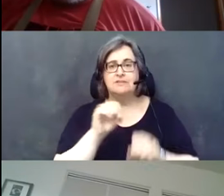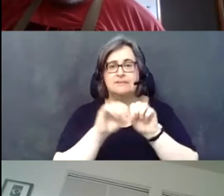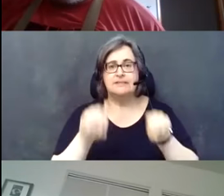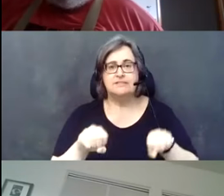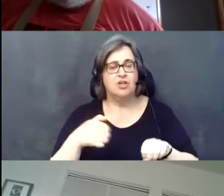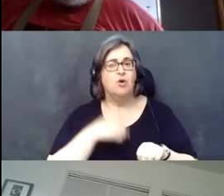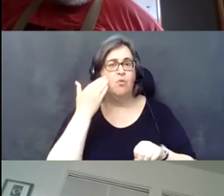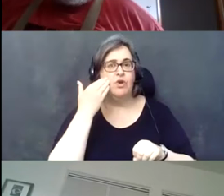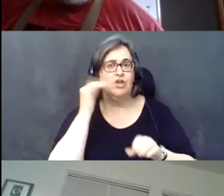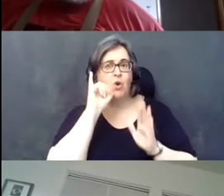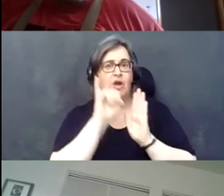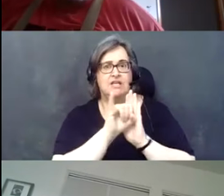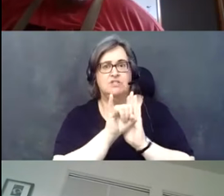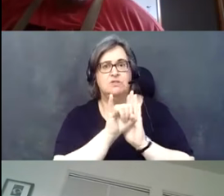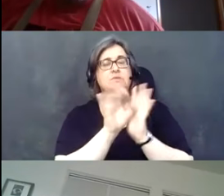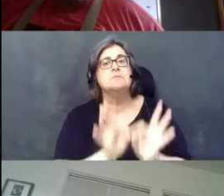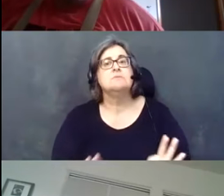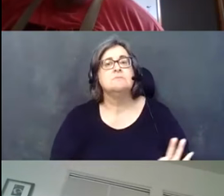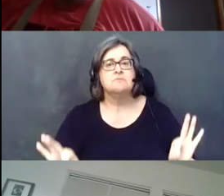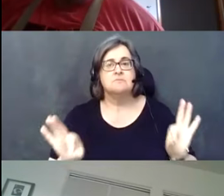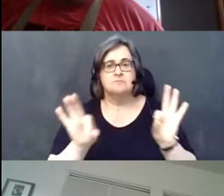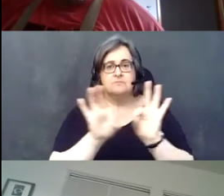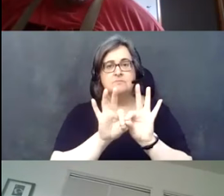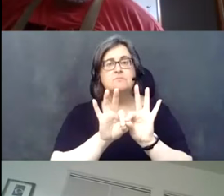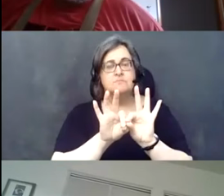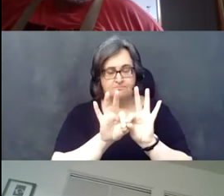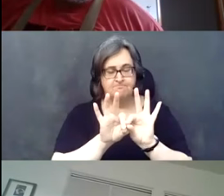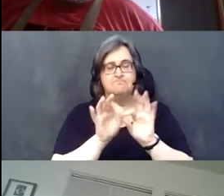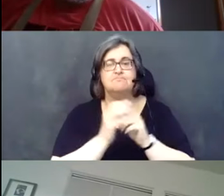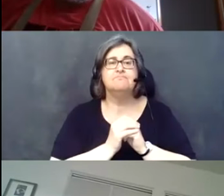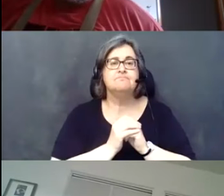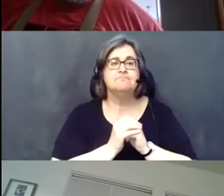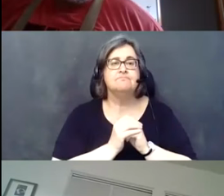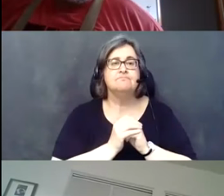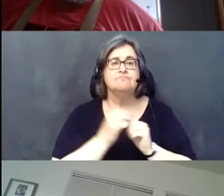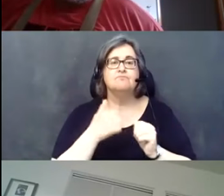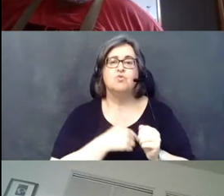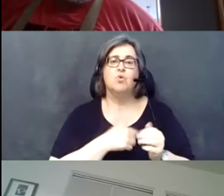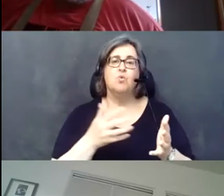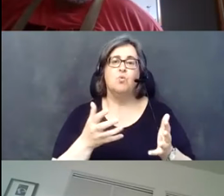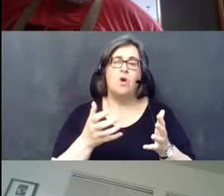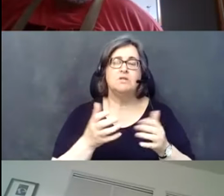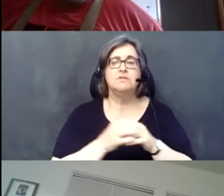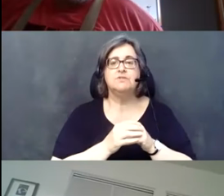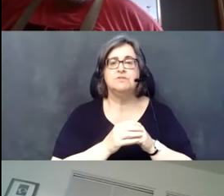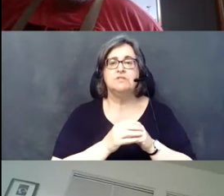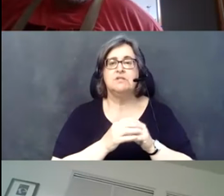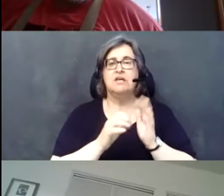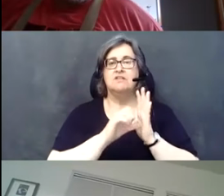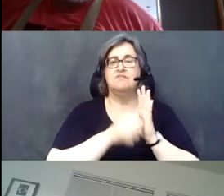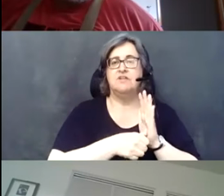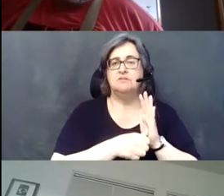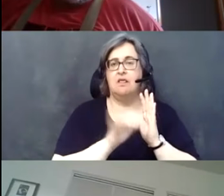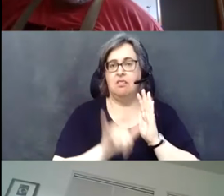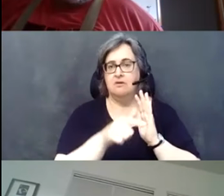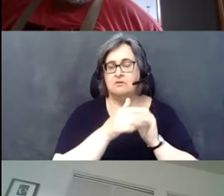know that identities really, really matter and are incredibly important. So we wanted to kind of highlight this and the fact